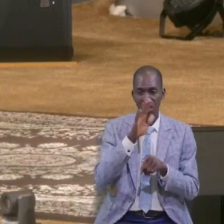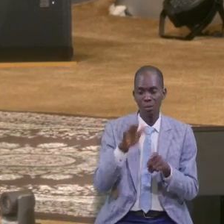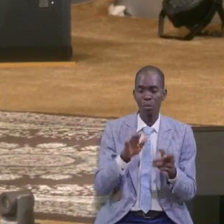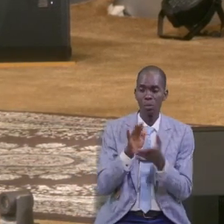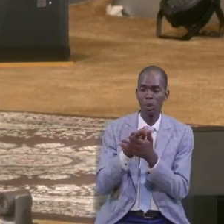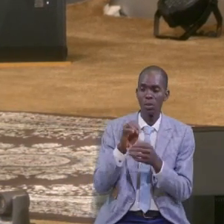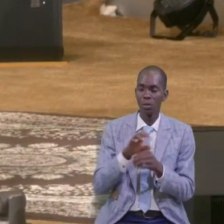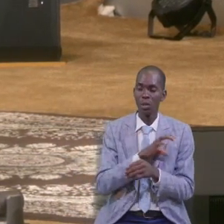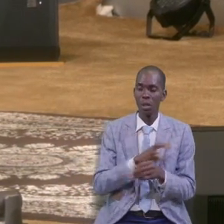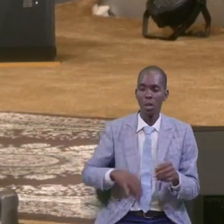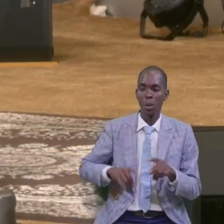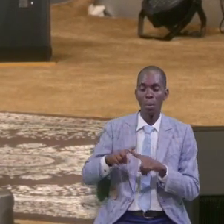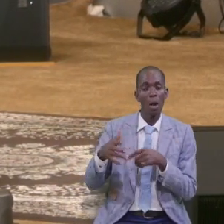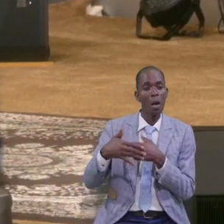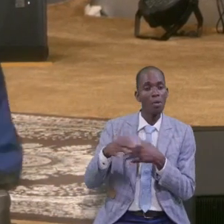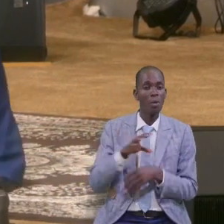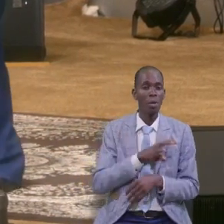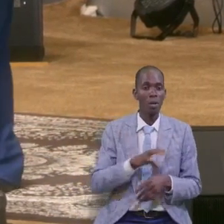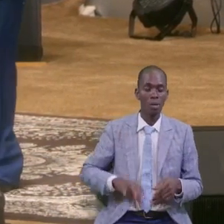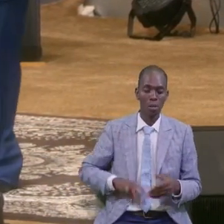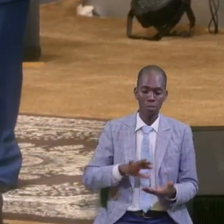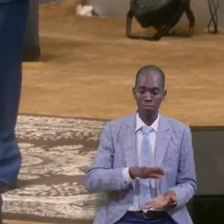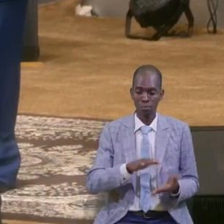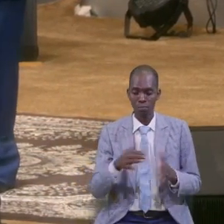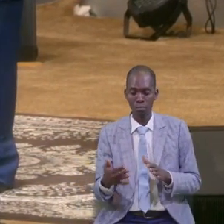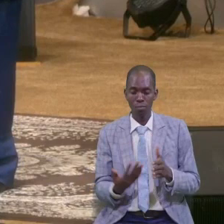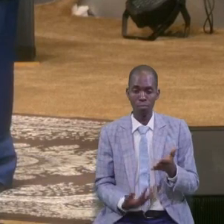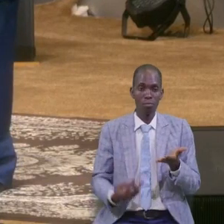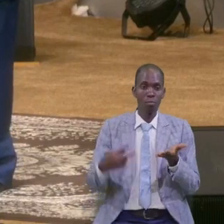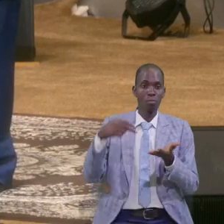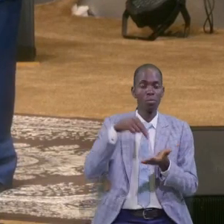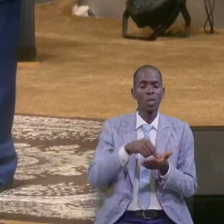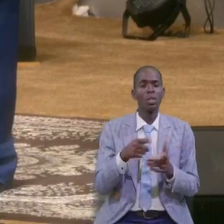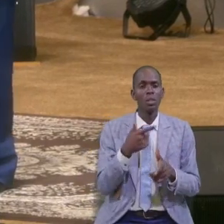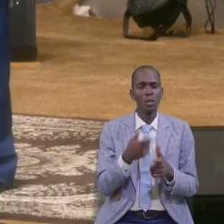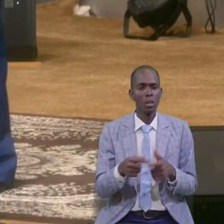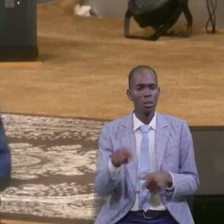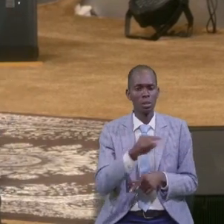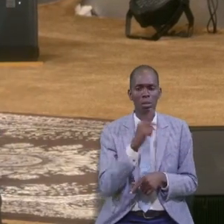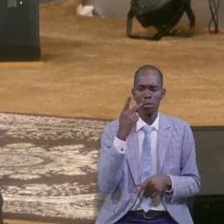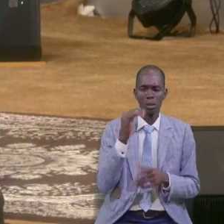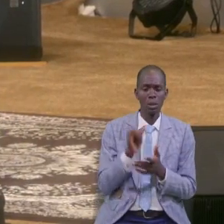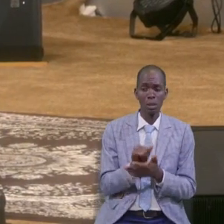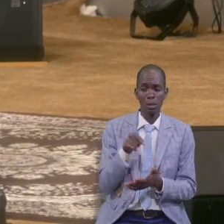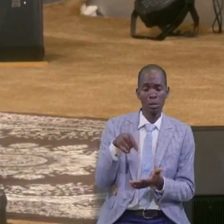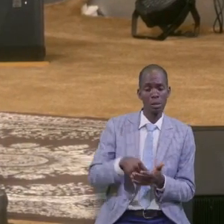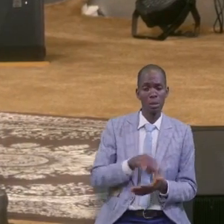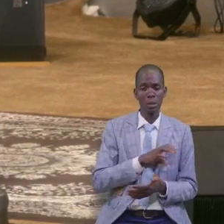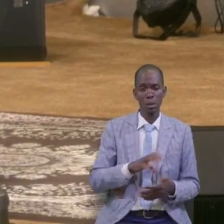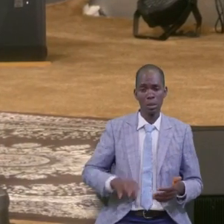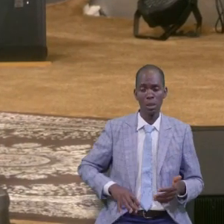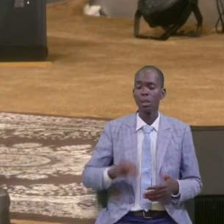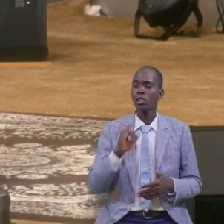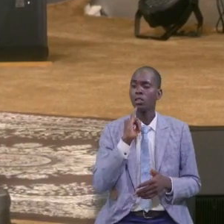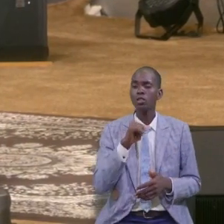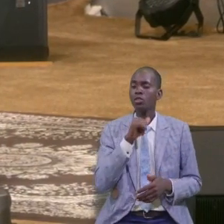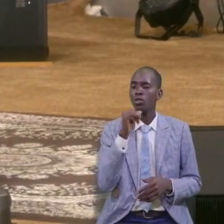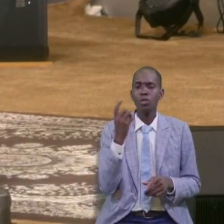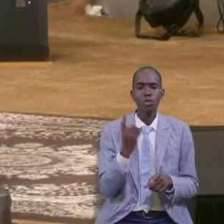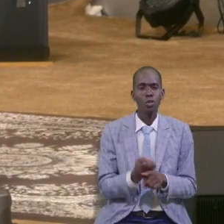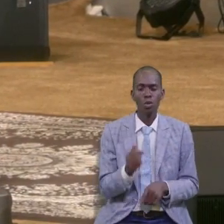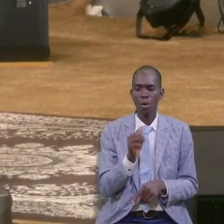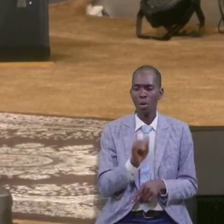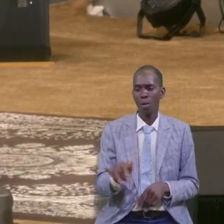saw that this is not just an ordinary son of Mary, it's not an ordinary brother,